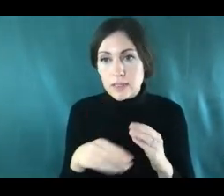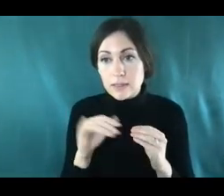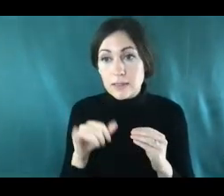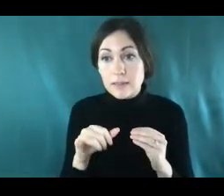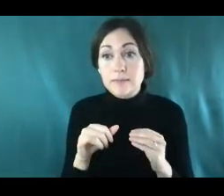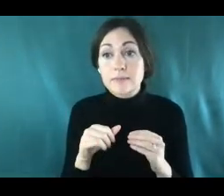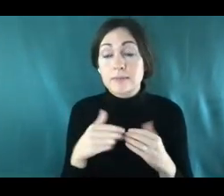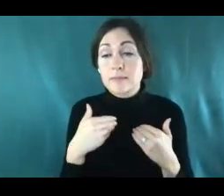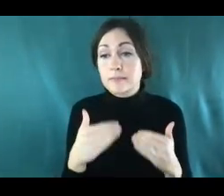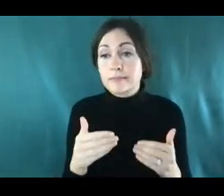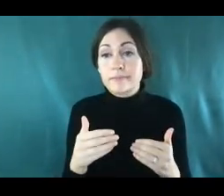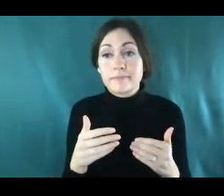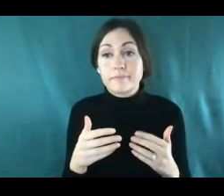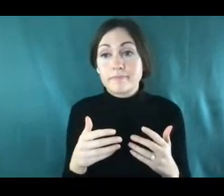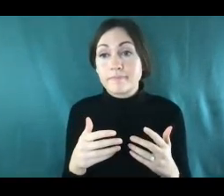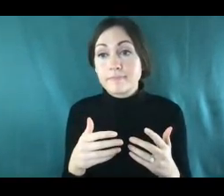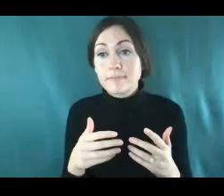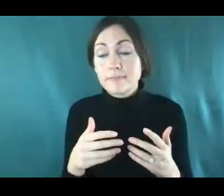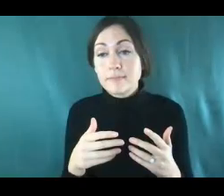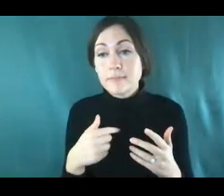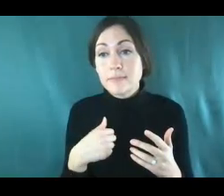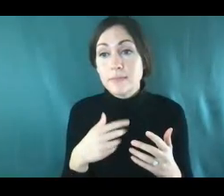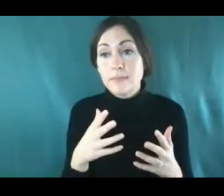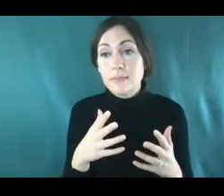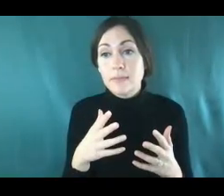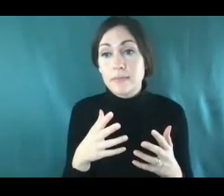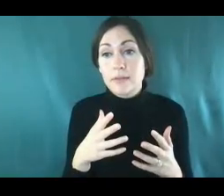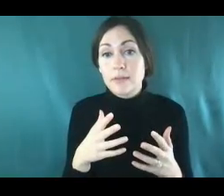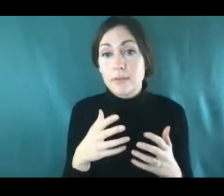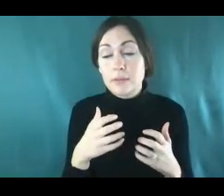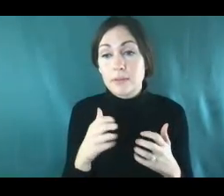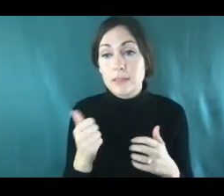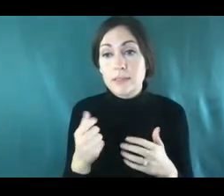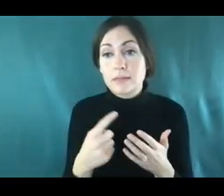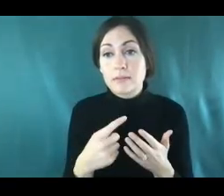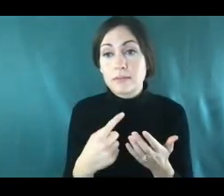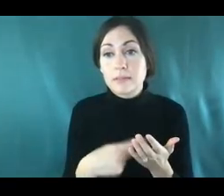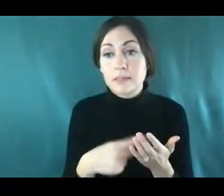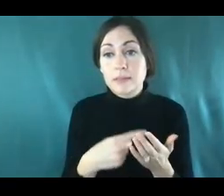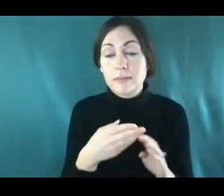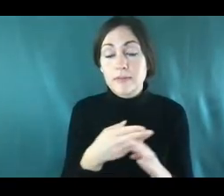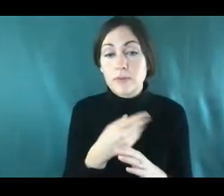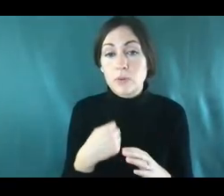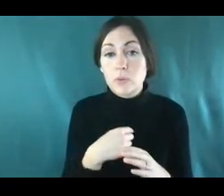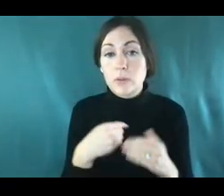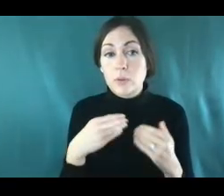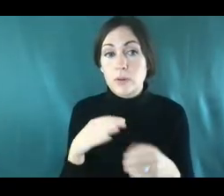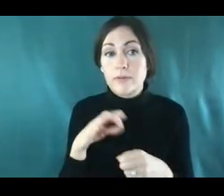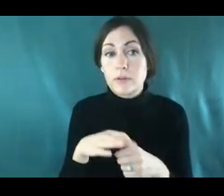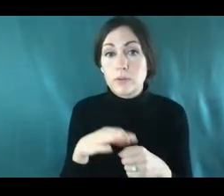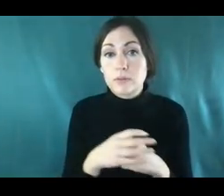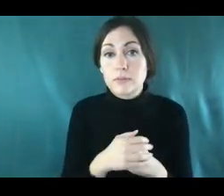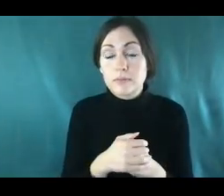With that said, would we like to have any discussion ahead of jumping to a vote?